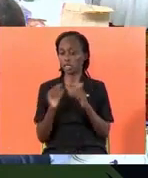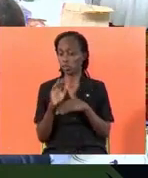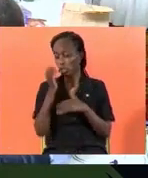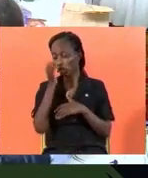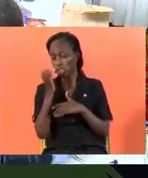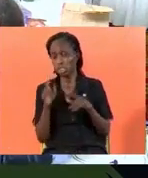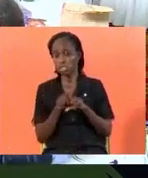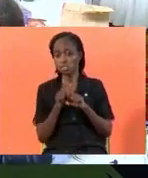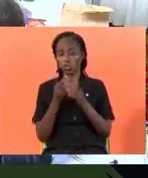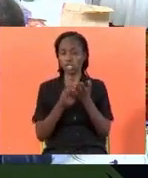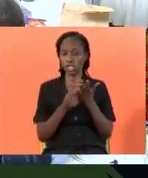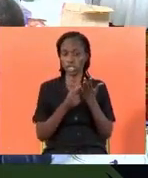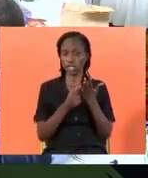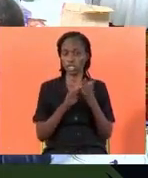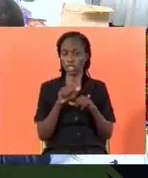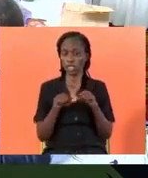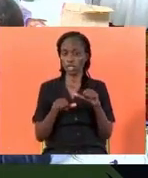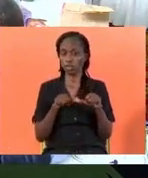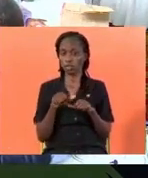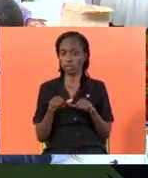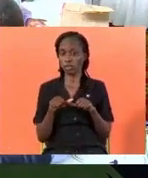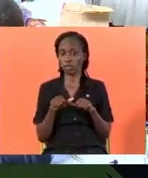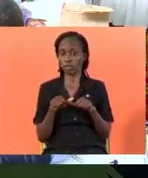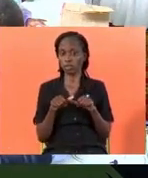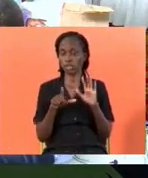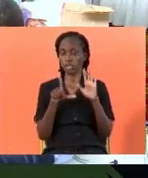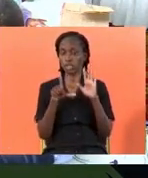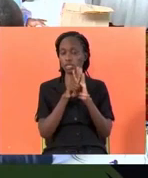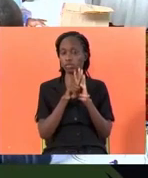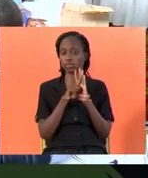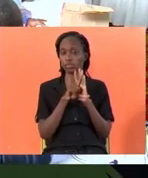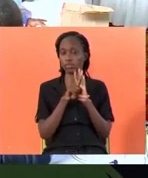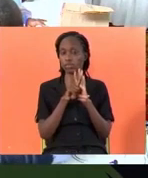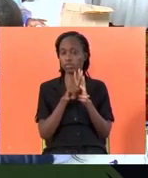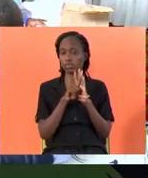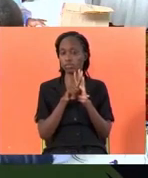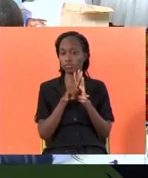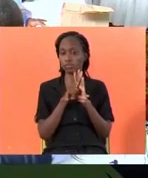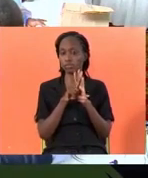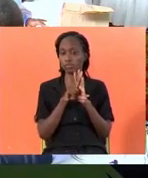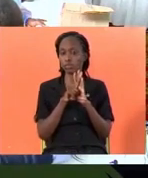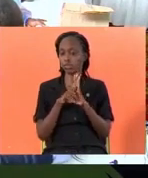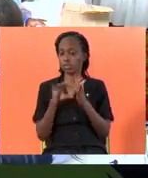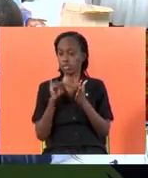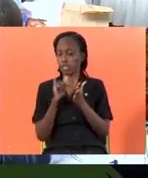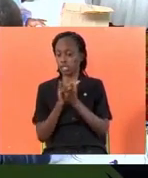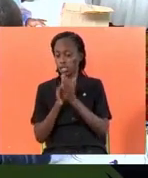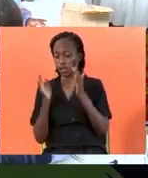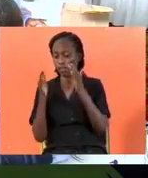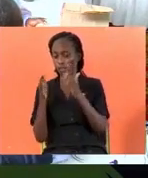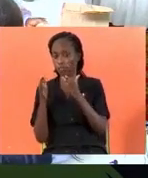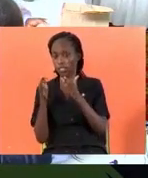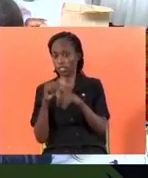We also discussed the issue of the legal framework that deals with the issues